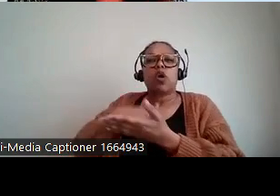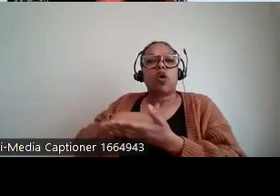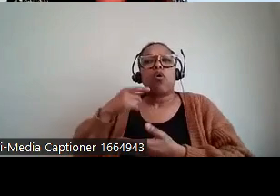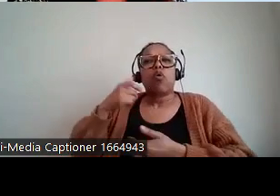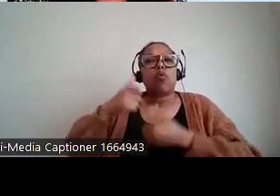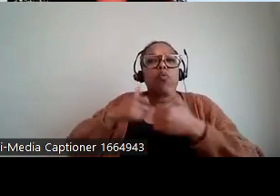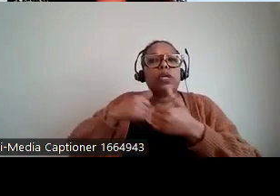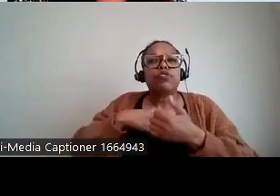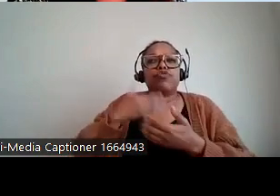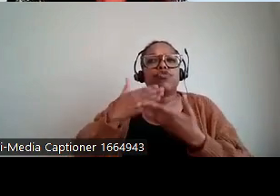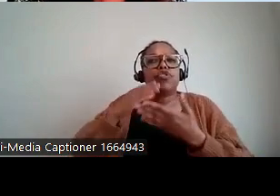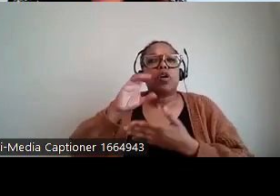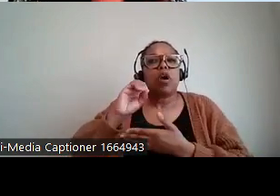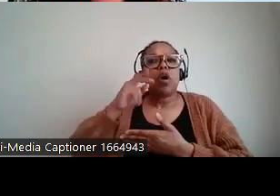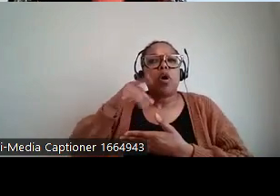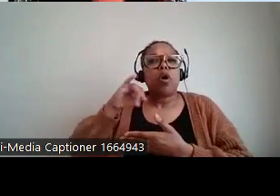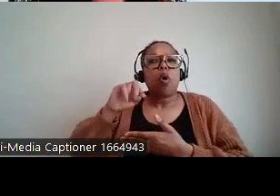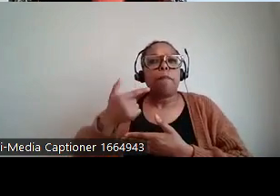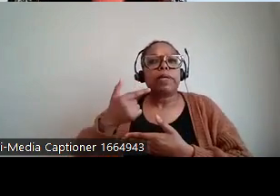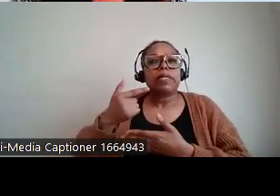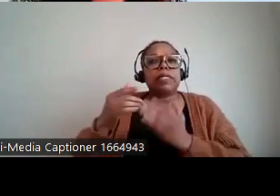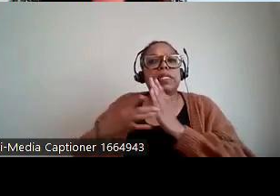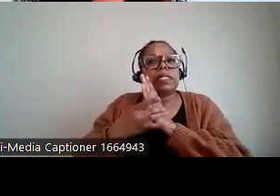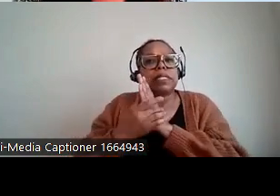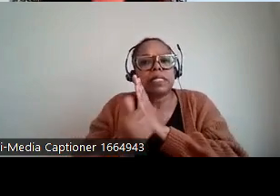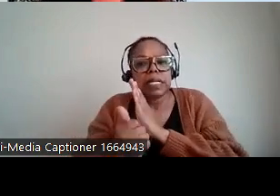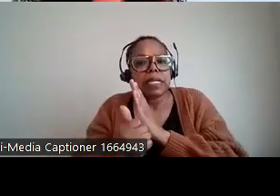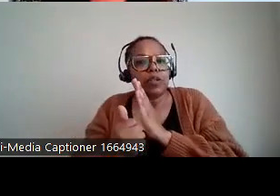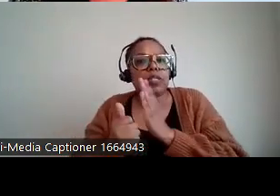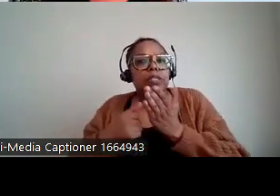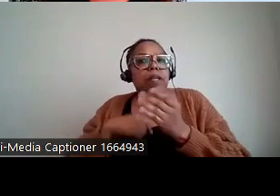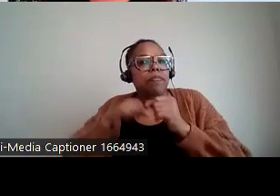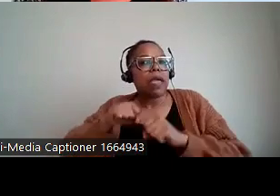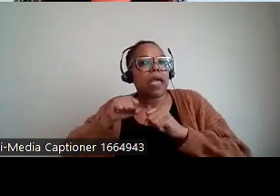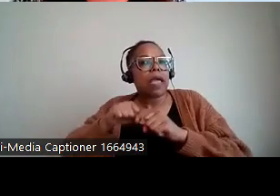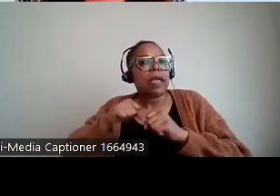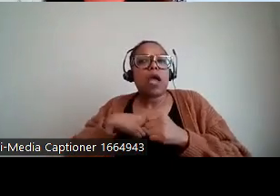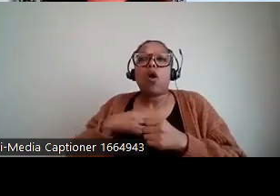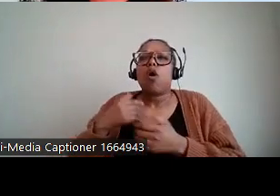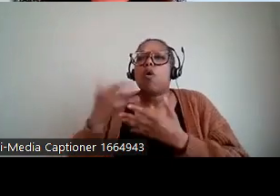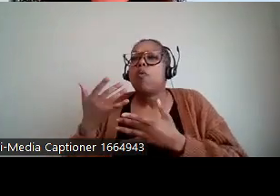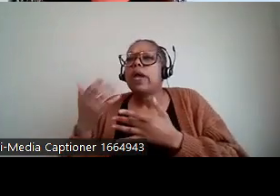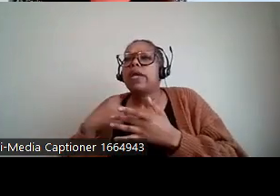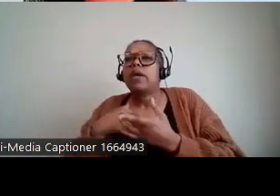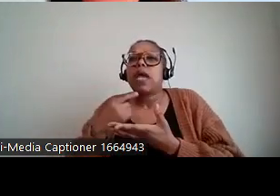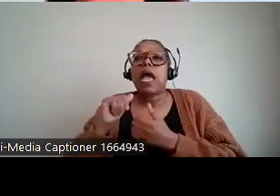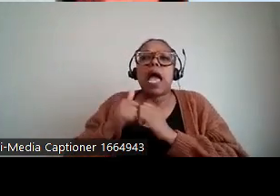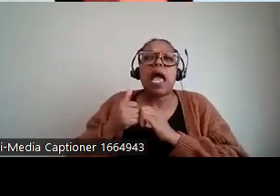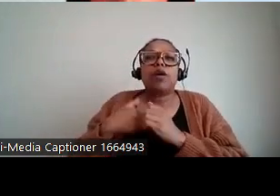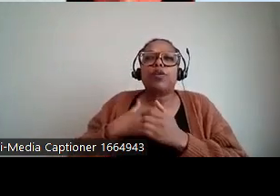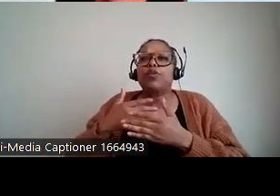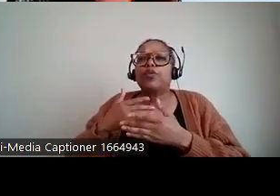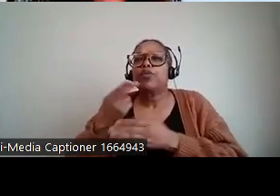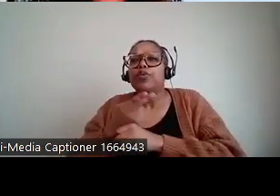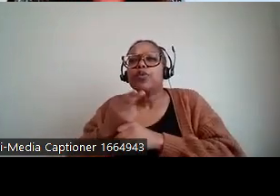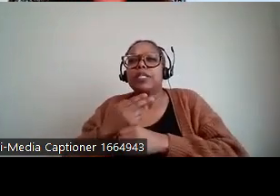when they came to the house? Let me pull out that piece of paper. Let me see, wait, how do I use that breathing sphere that